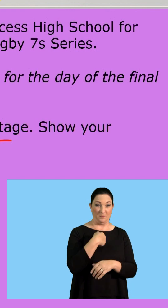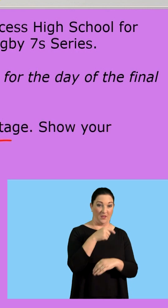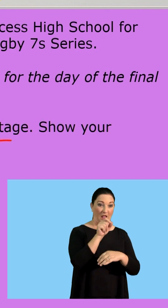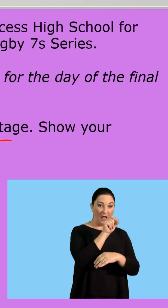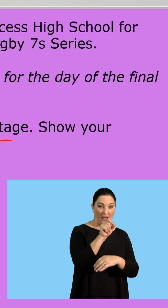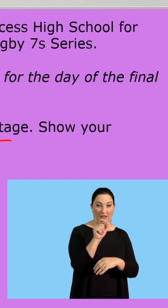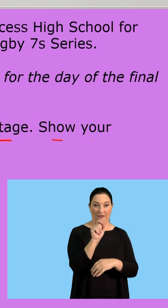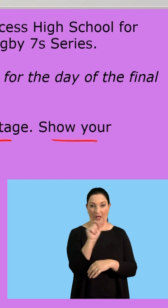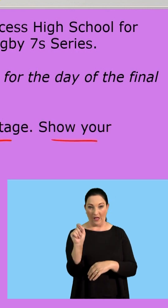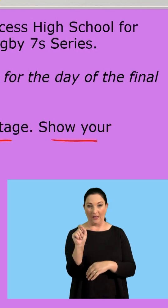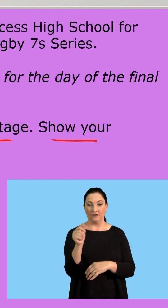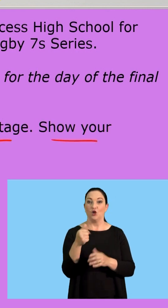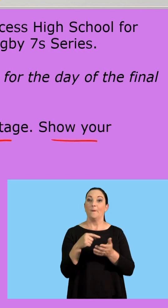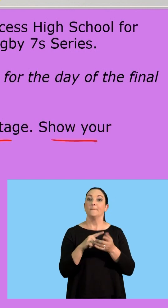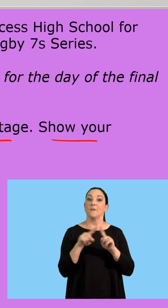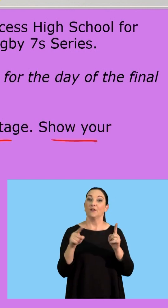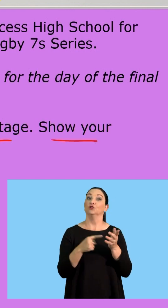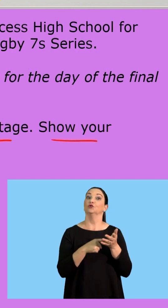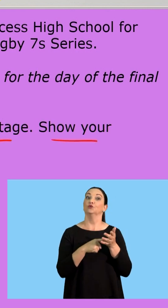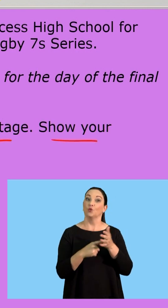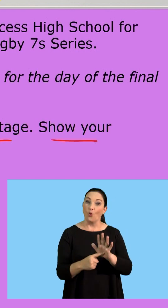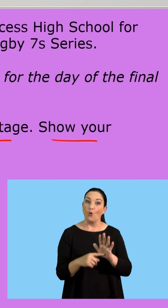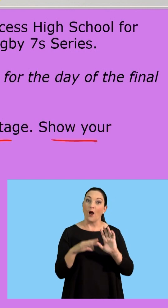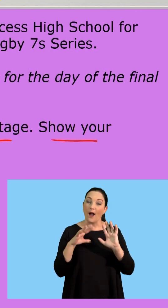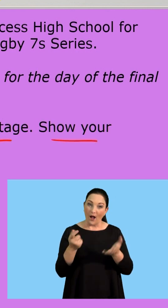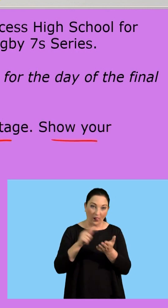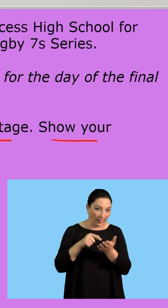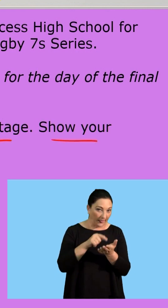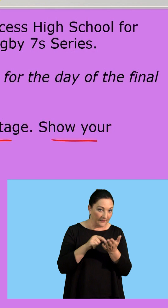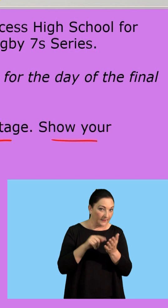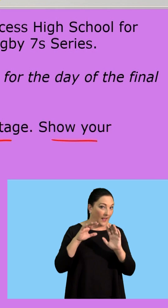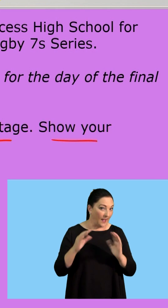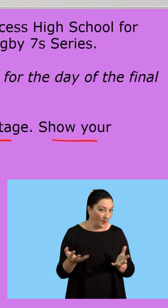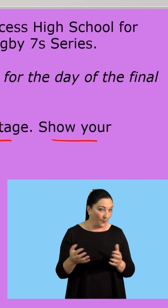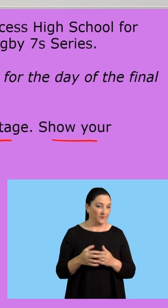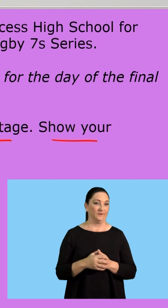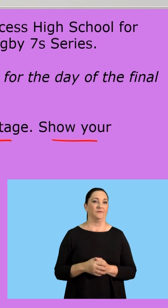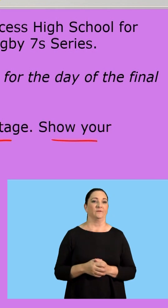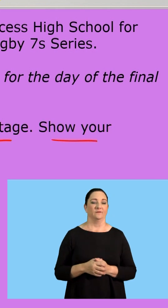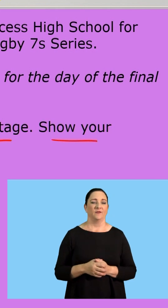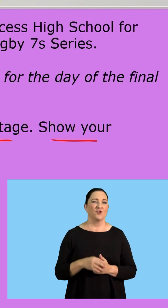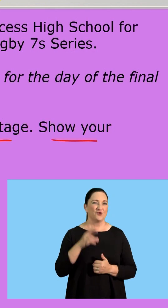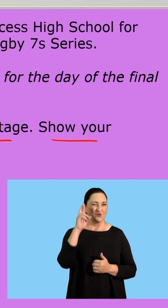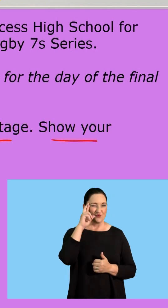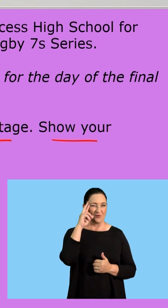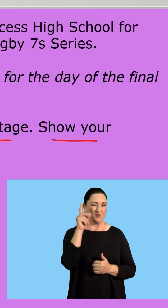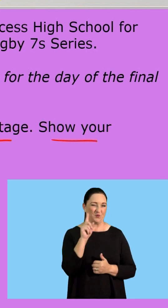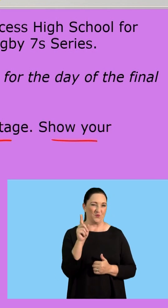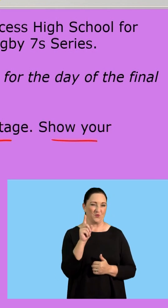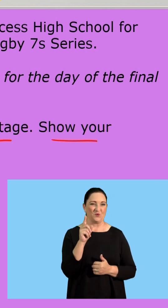It also indicates show your calculations. Okay, so remember, if I look at